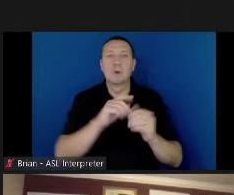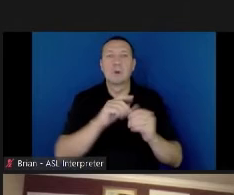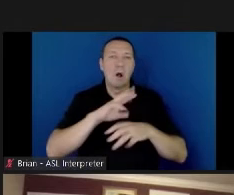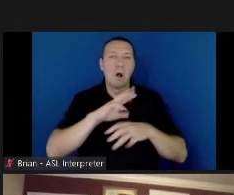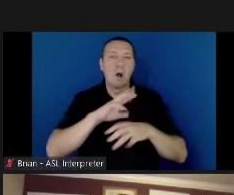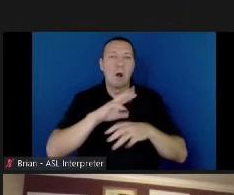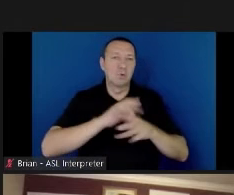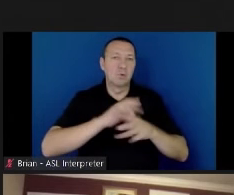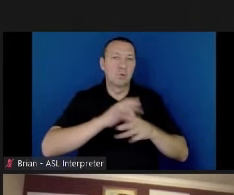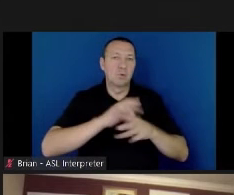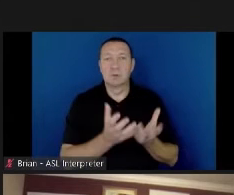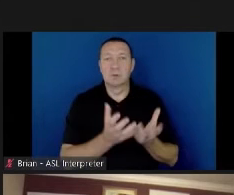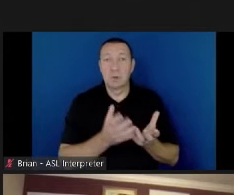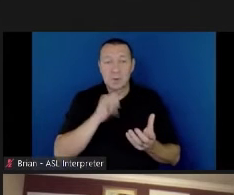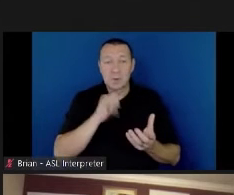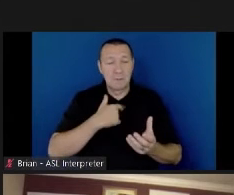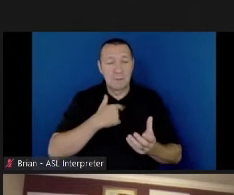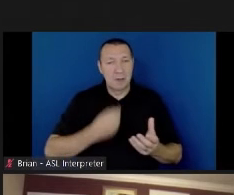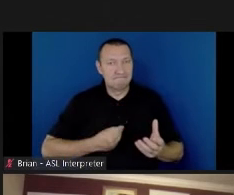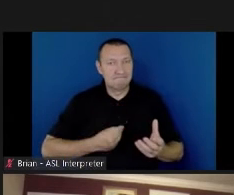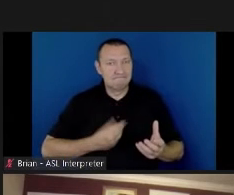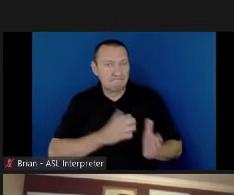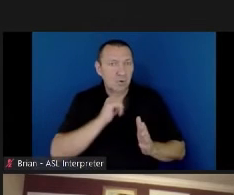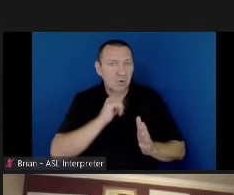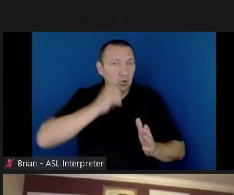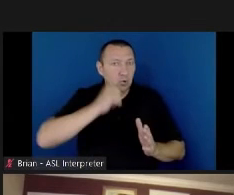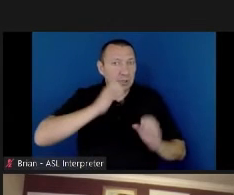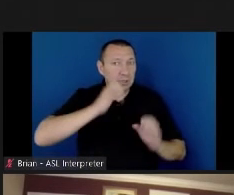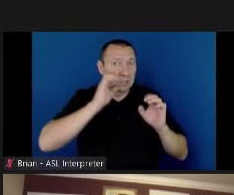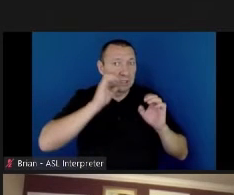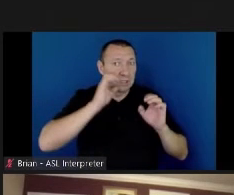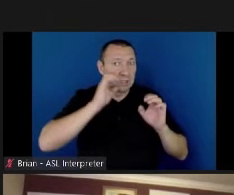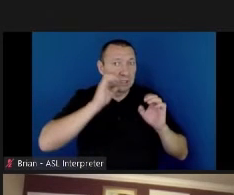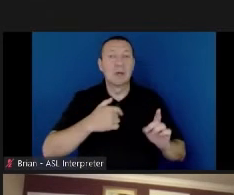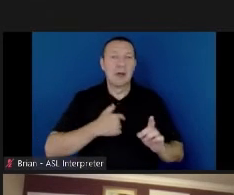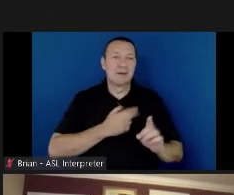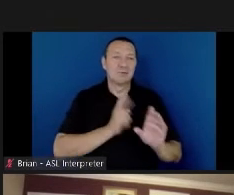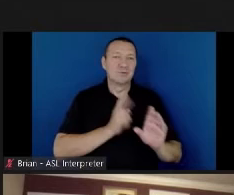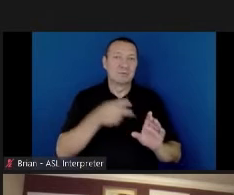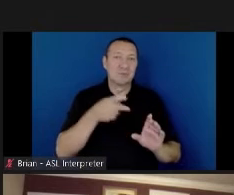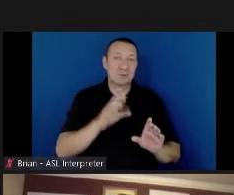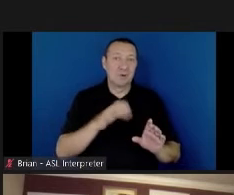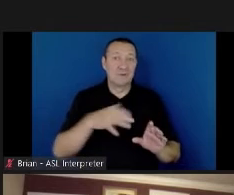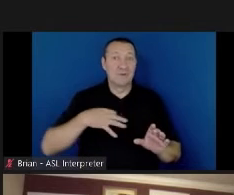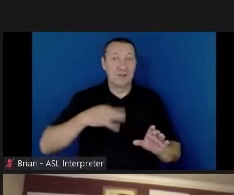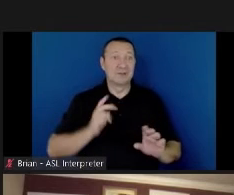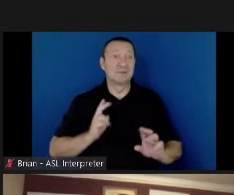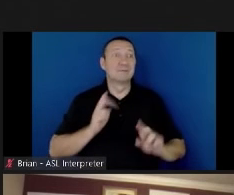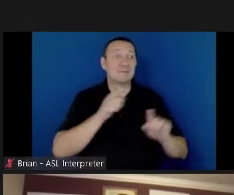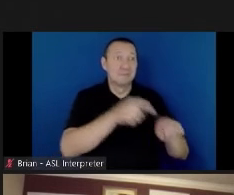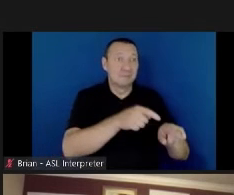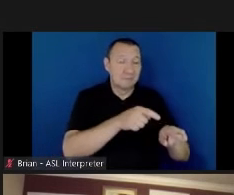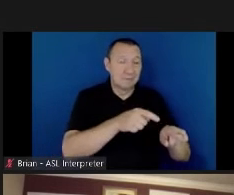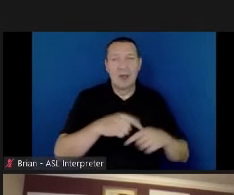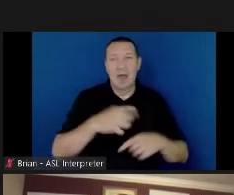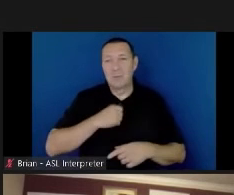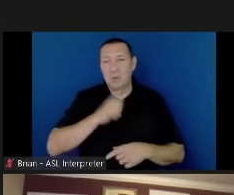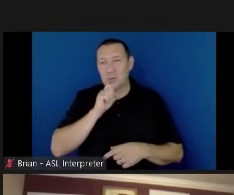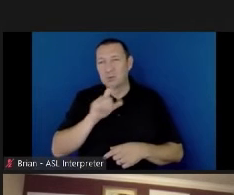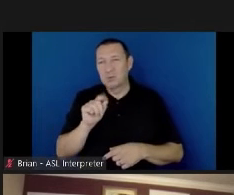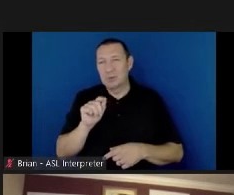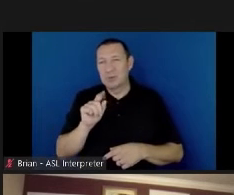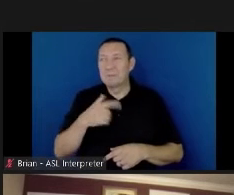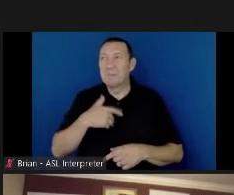passion for girls' education came from my experience as a Peace Corps volunteer. So in my 20s, much to my